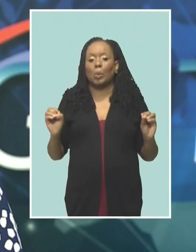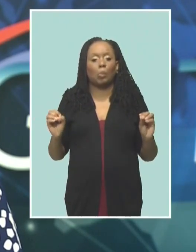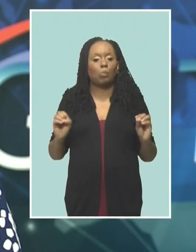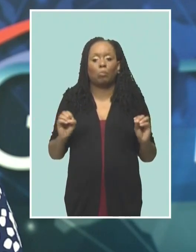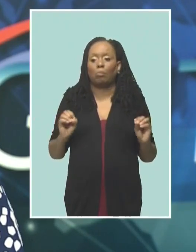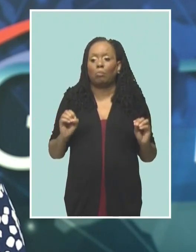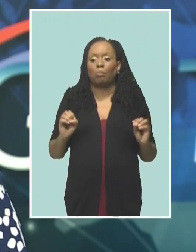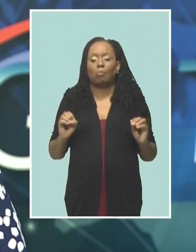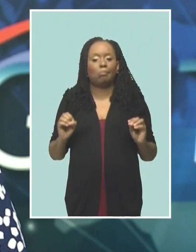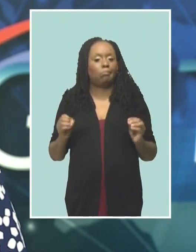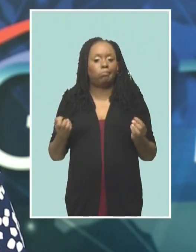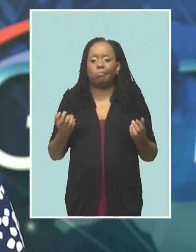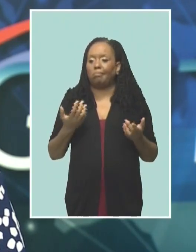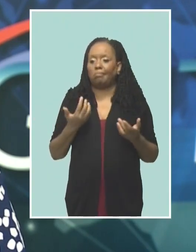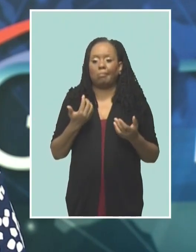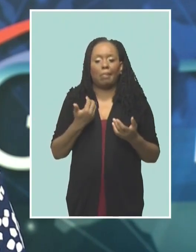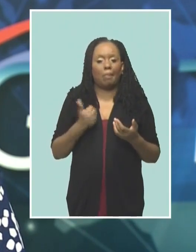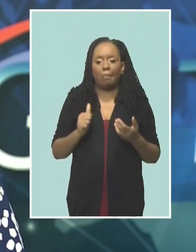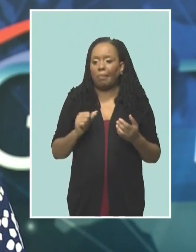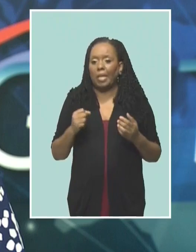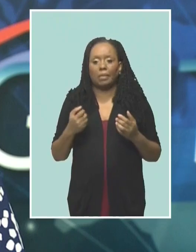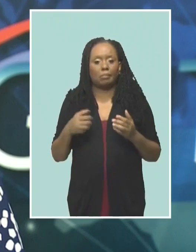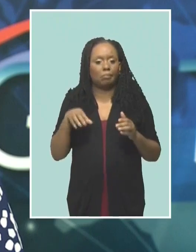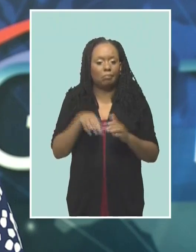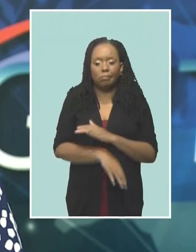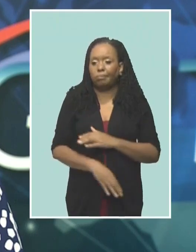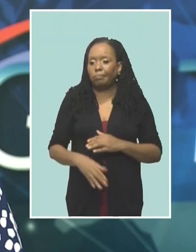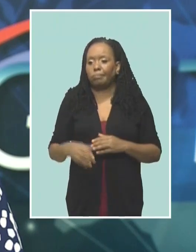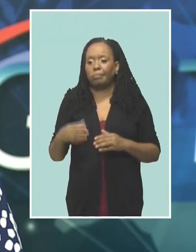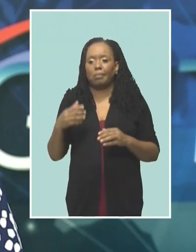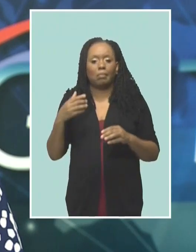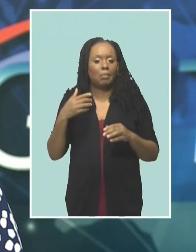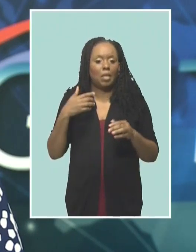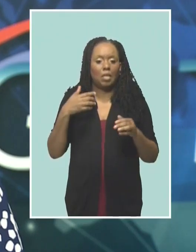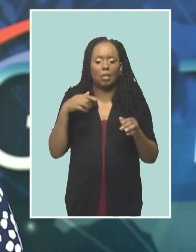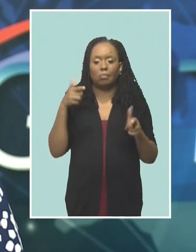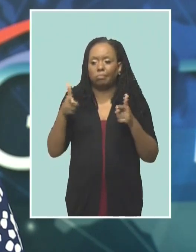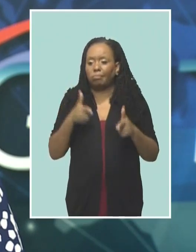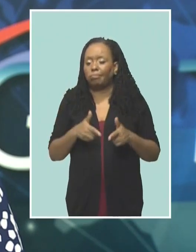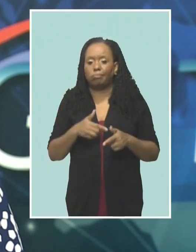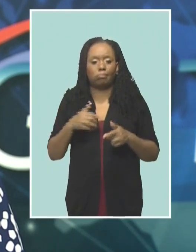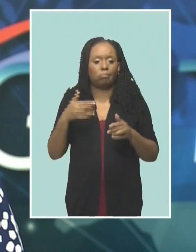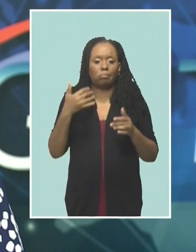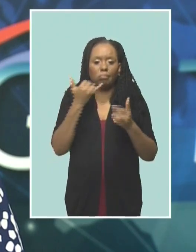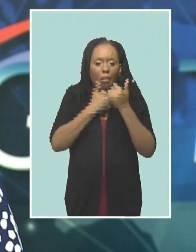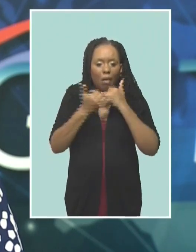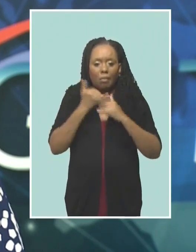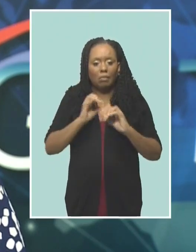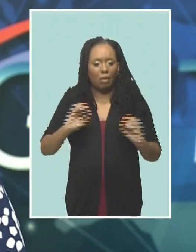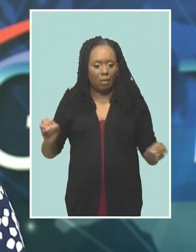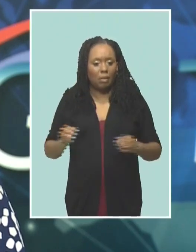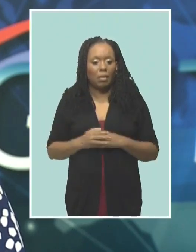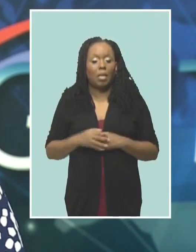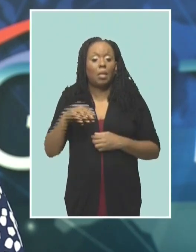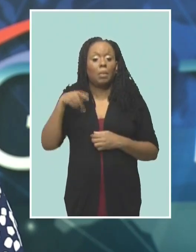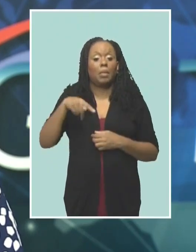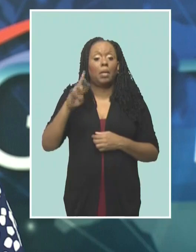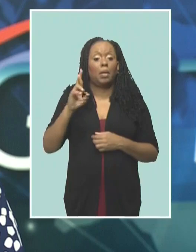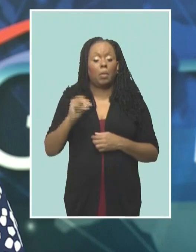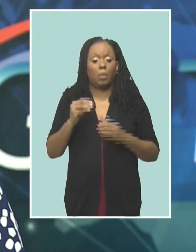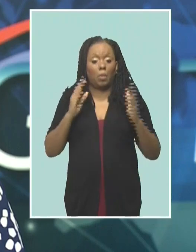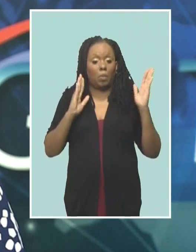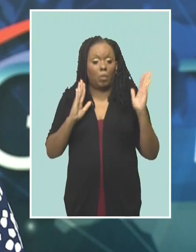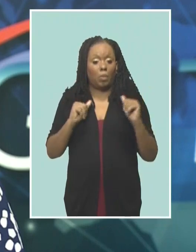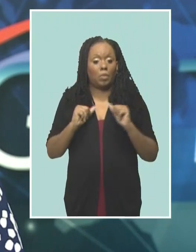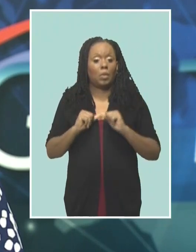Grand Kadooment. This information was shared by Police Communications and Public Affairs Officer Inspector Rodney Innes, and he's hopeful the